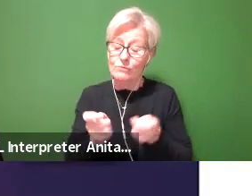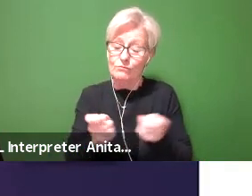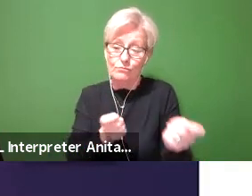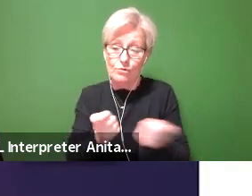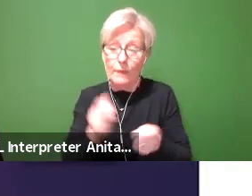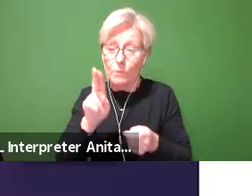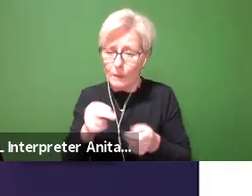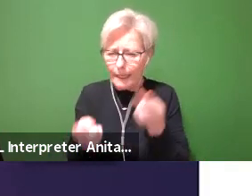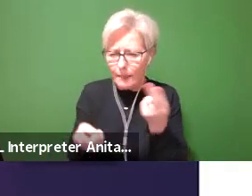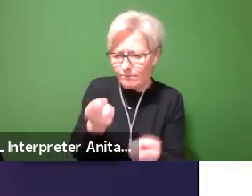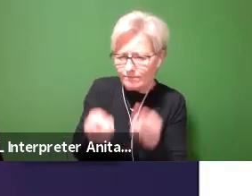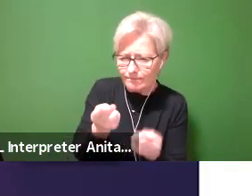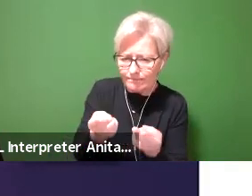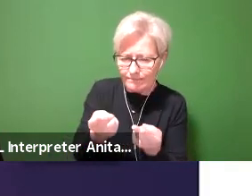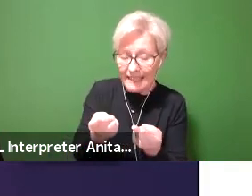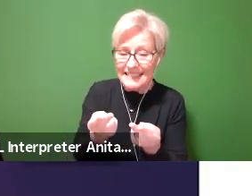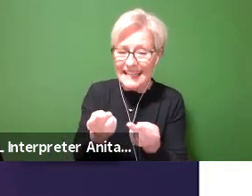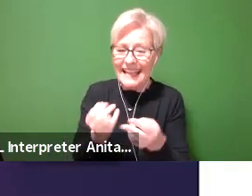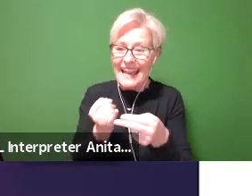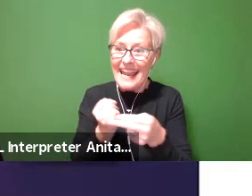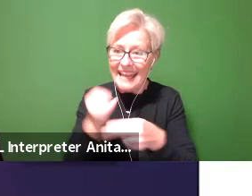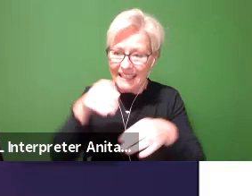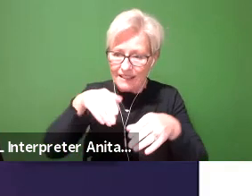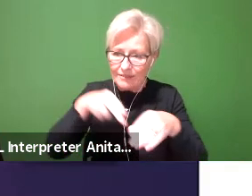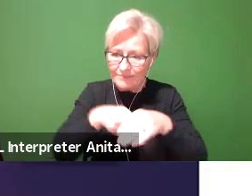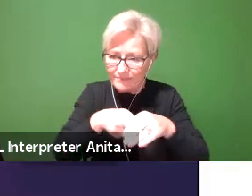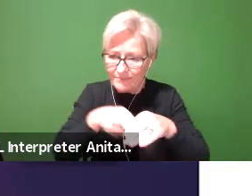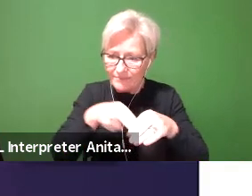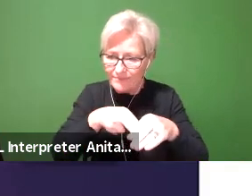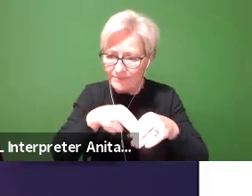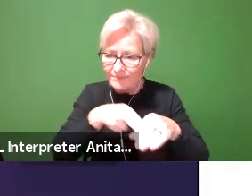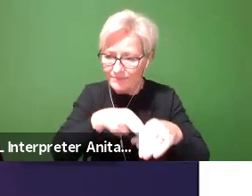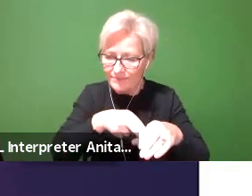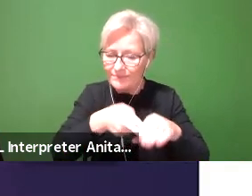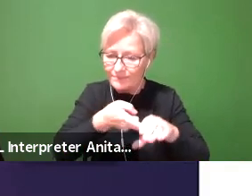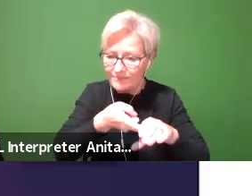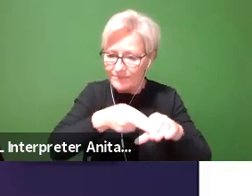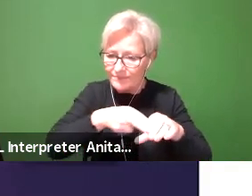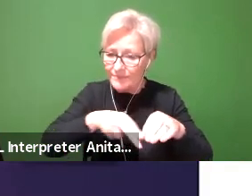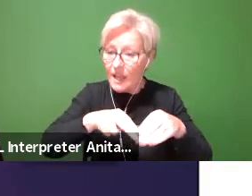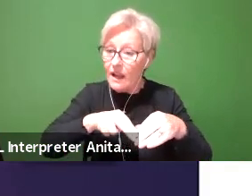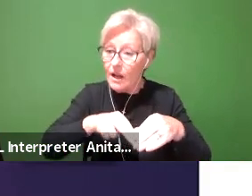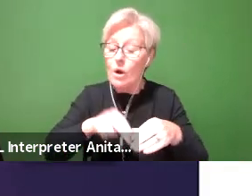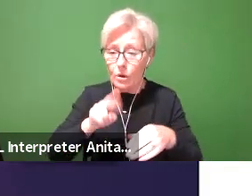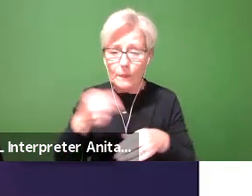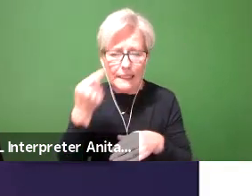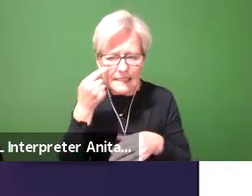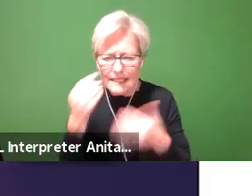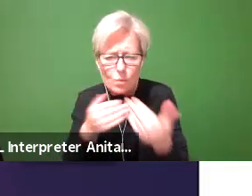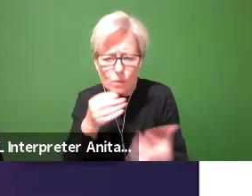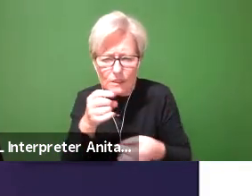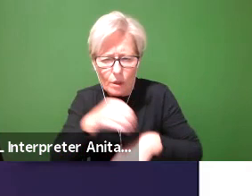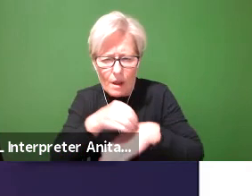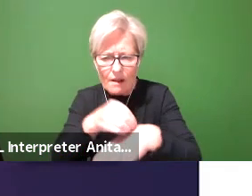the pelvic floor muscles internally by palpation, digital palpation, and we can feel what is going on. Are your pelvic